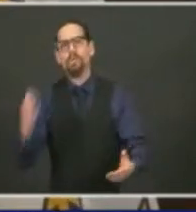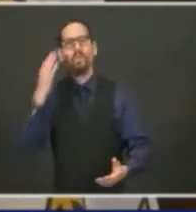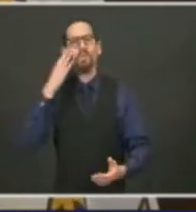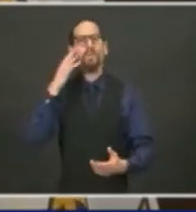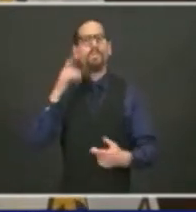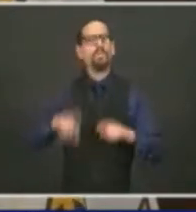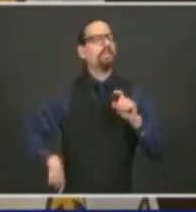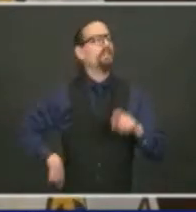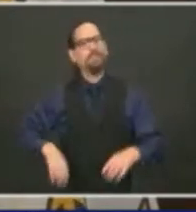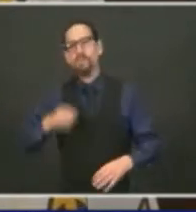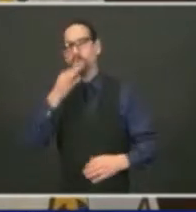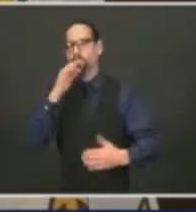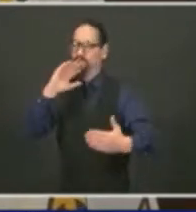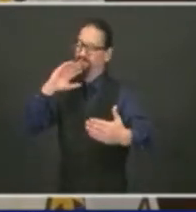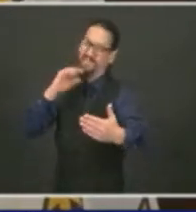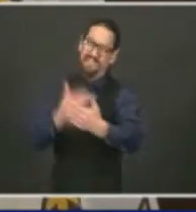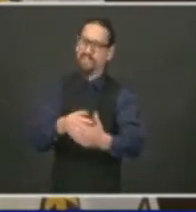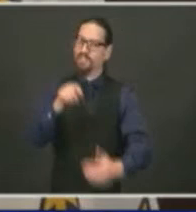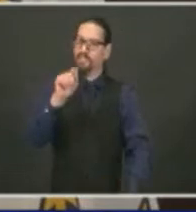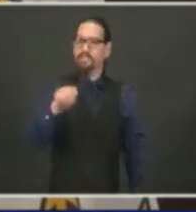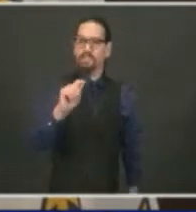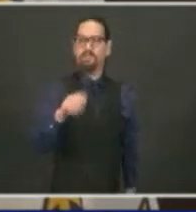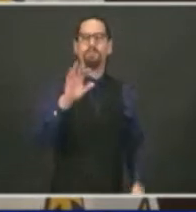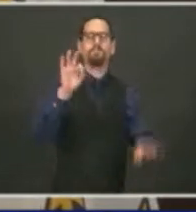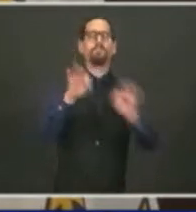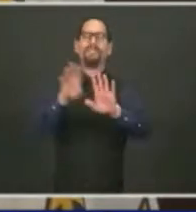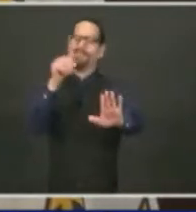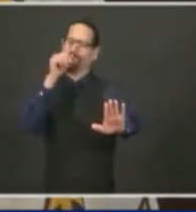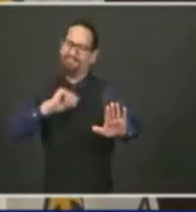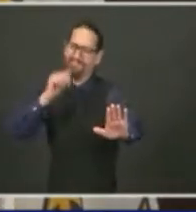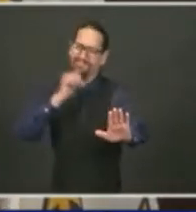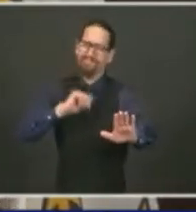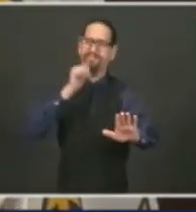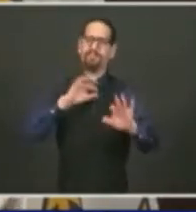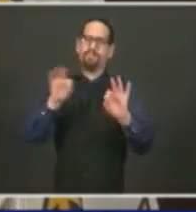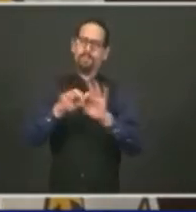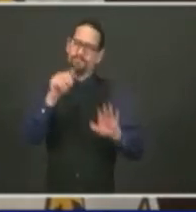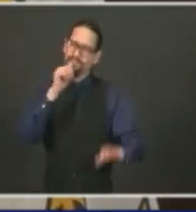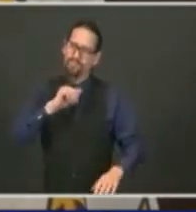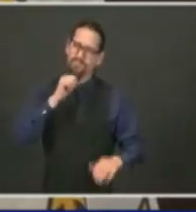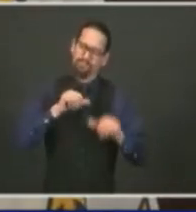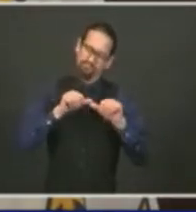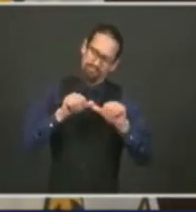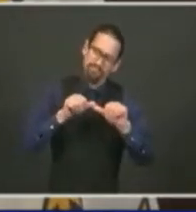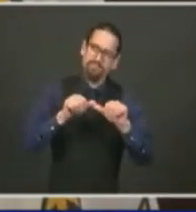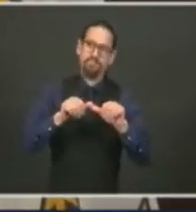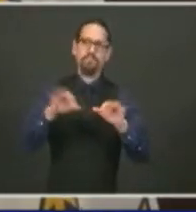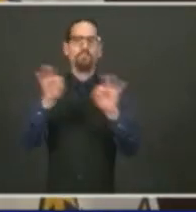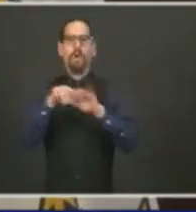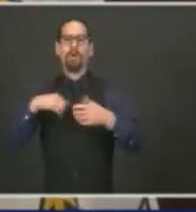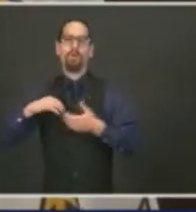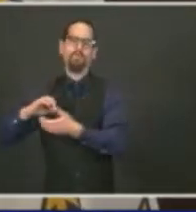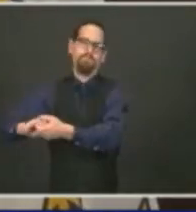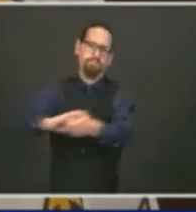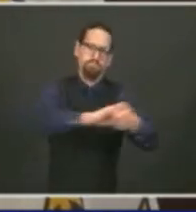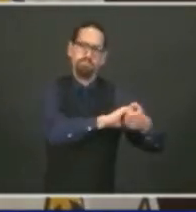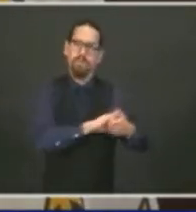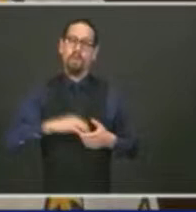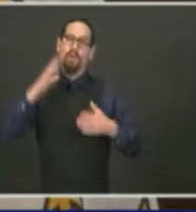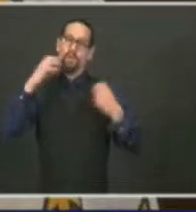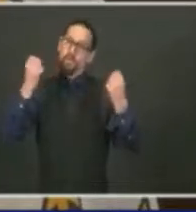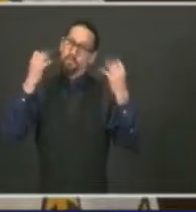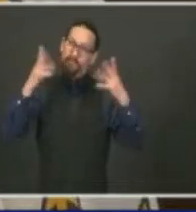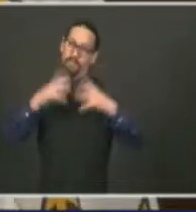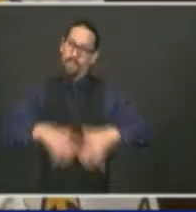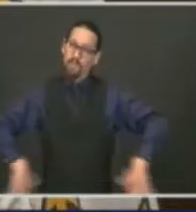diligence. We're getting through it together. And I know this continues to be a tough time for so many people. So thank you again. So with that, I'm going to hand it over to my